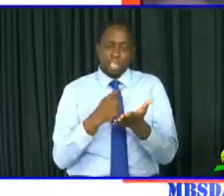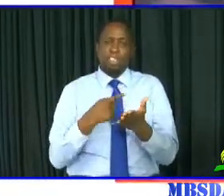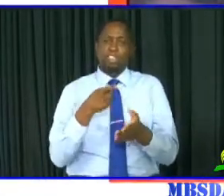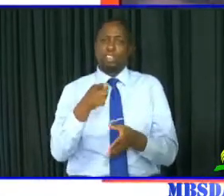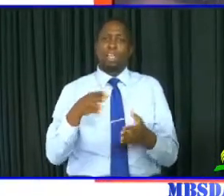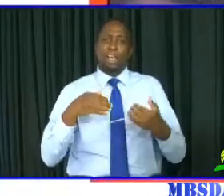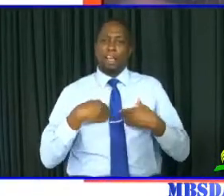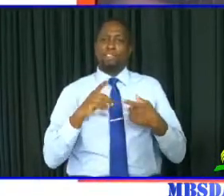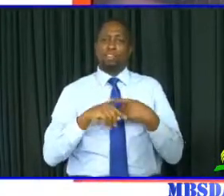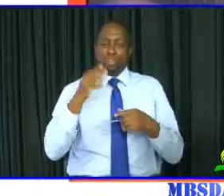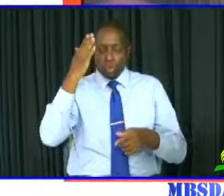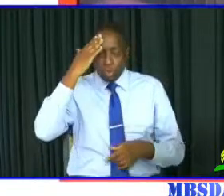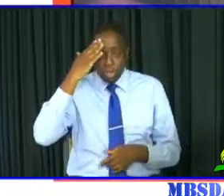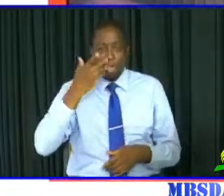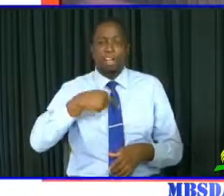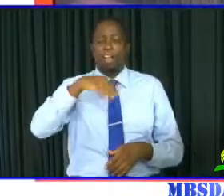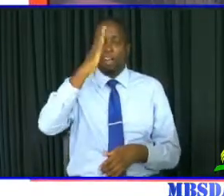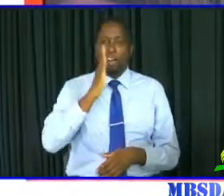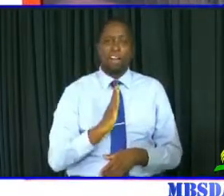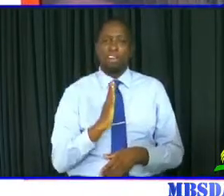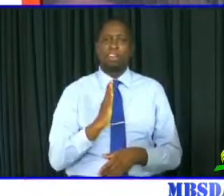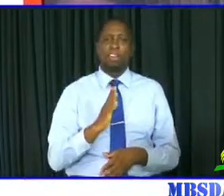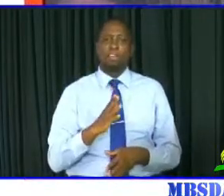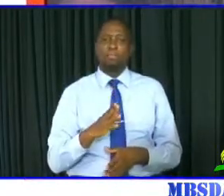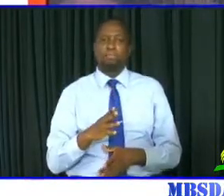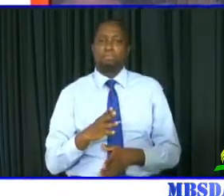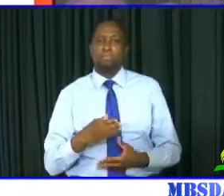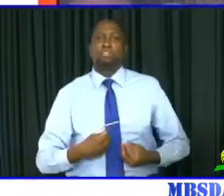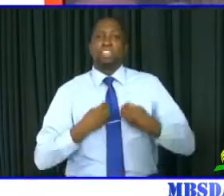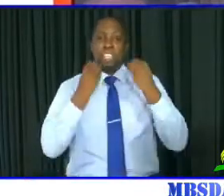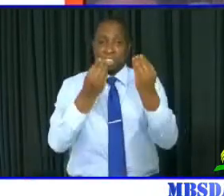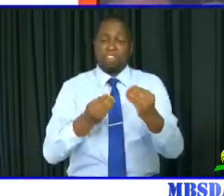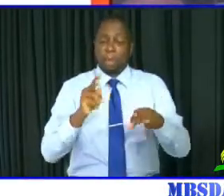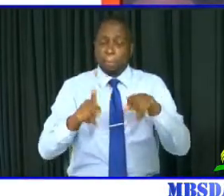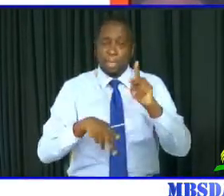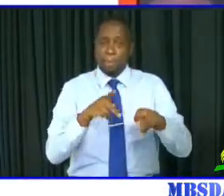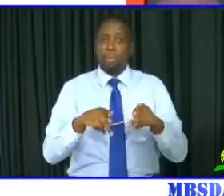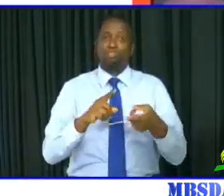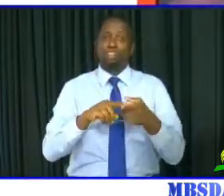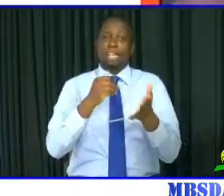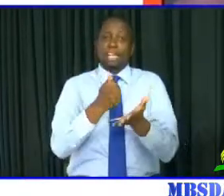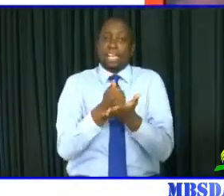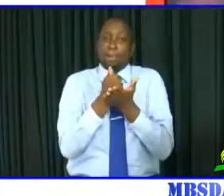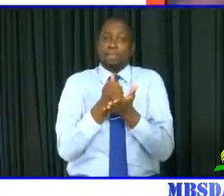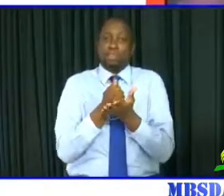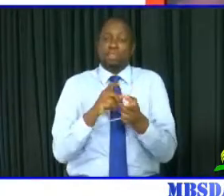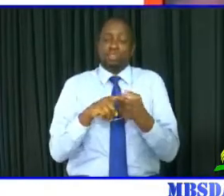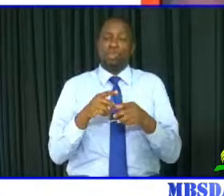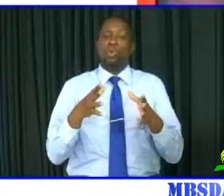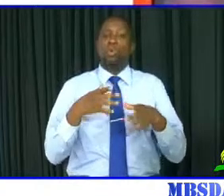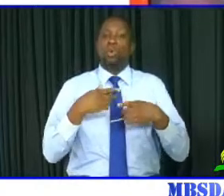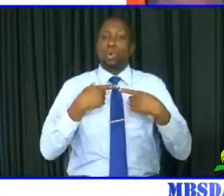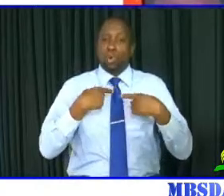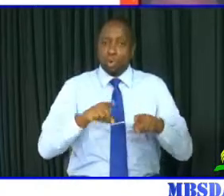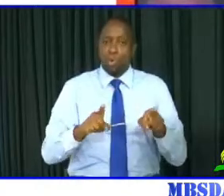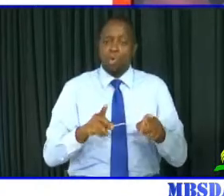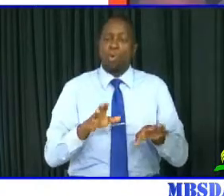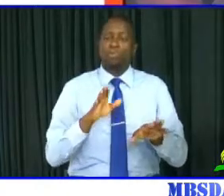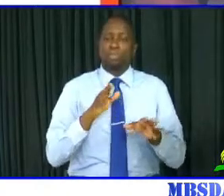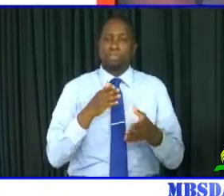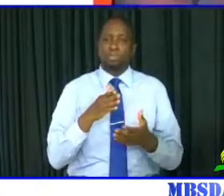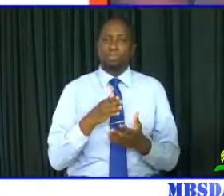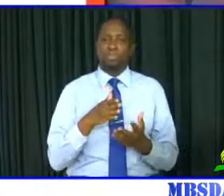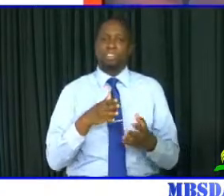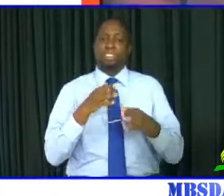people in your path to get you there safely. I was at NCU.